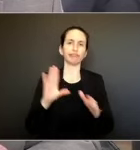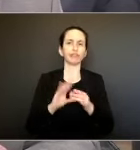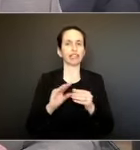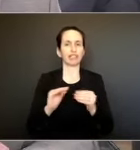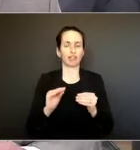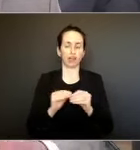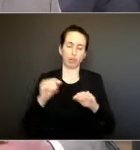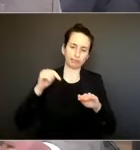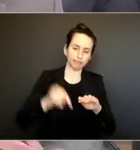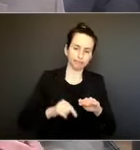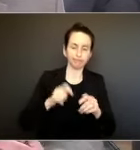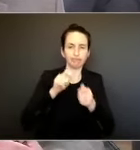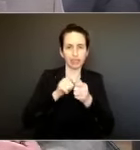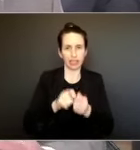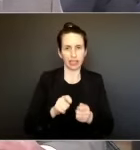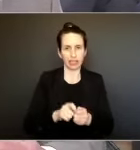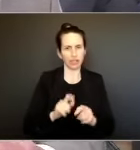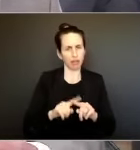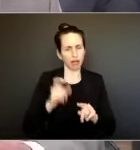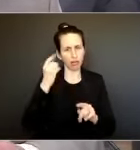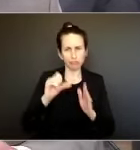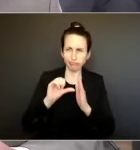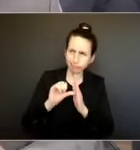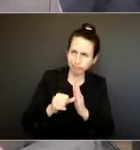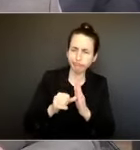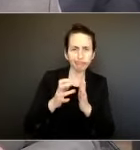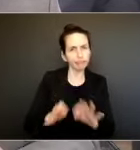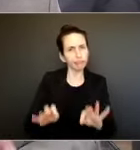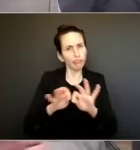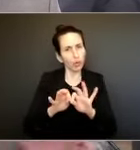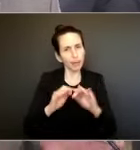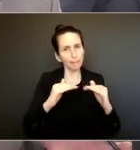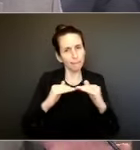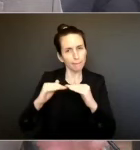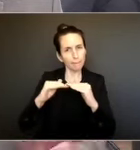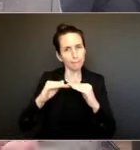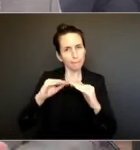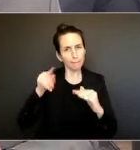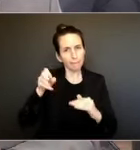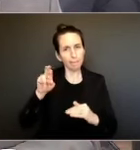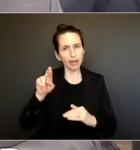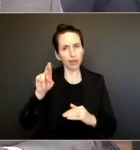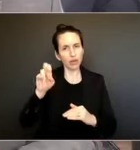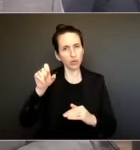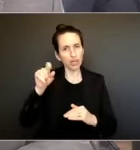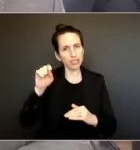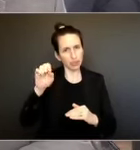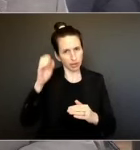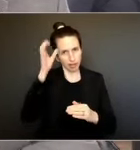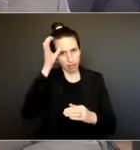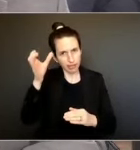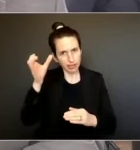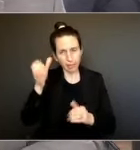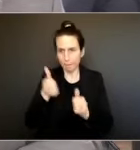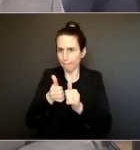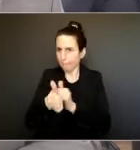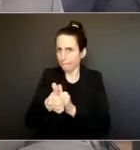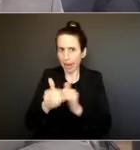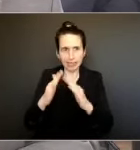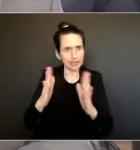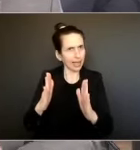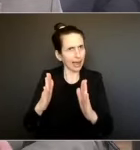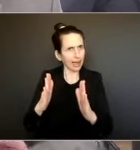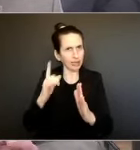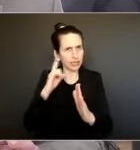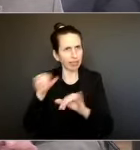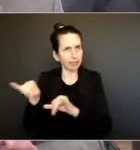I feel that the peer respite concept that we all passed the House unanimously. I think there were 3 no's back there on the Senate side,